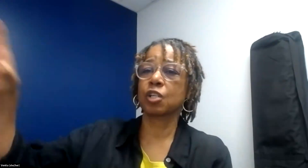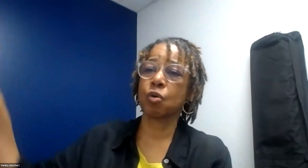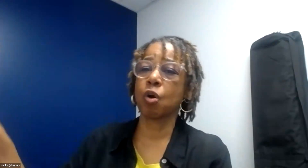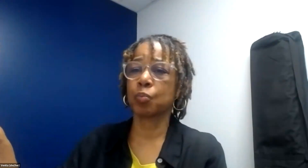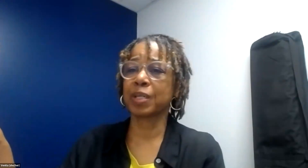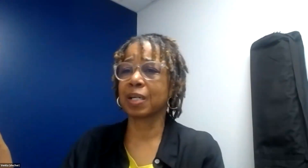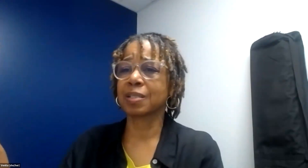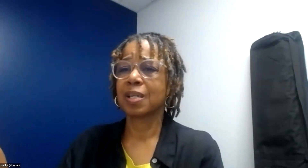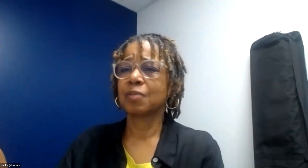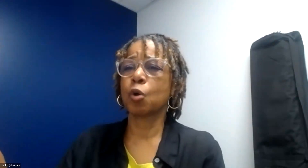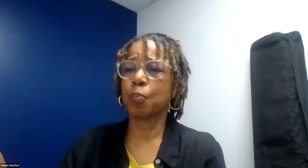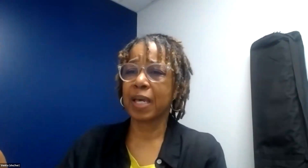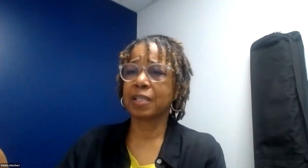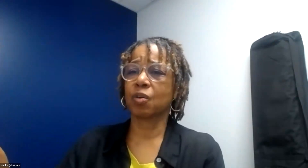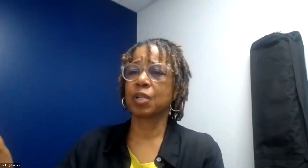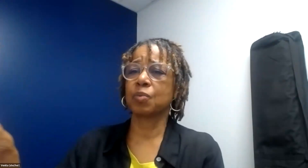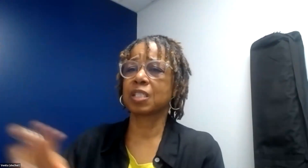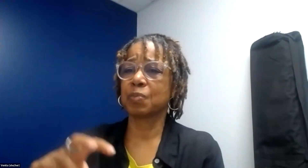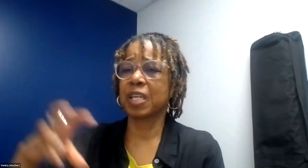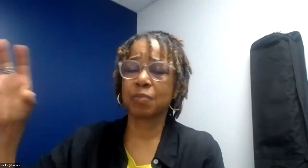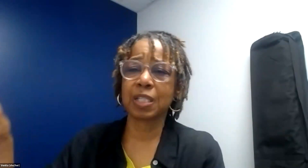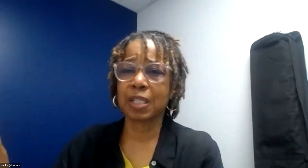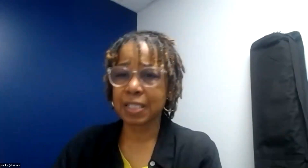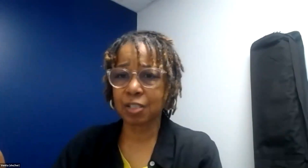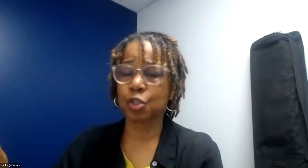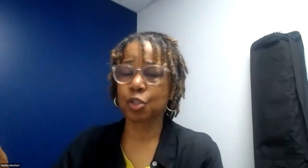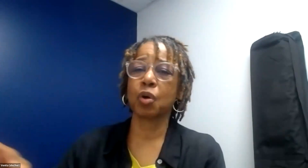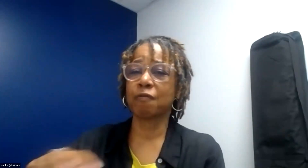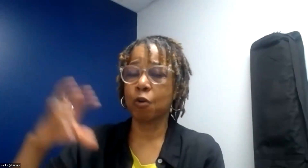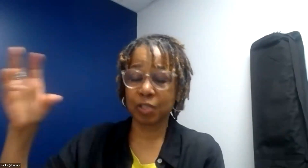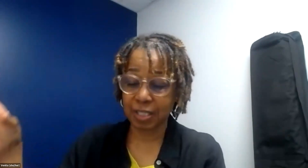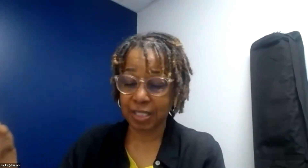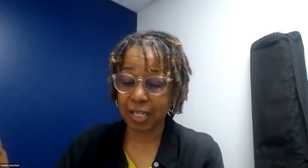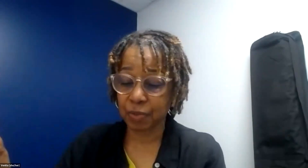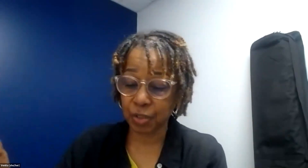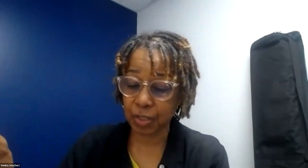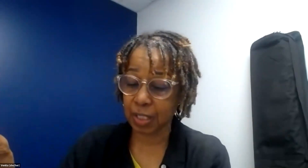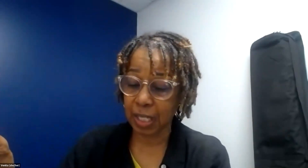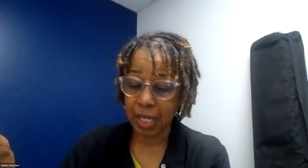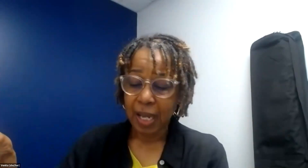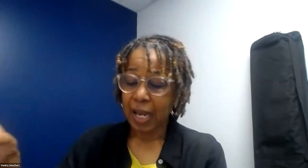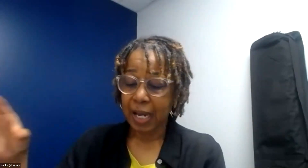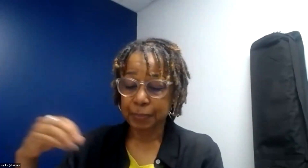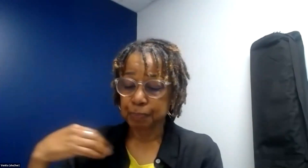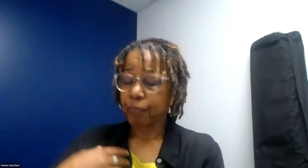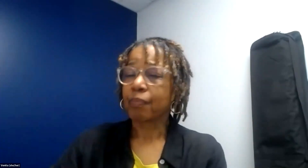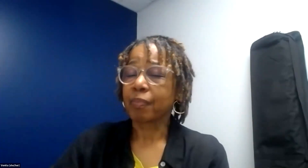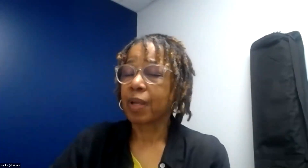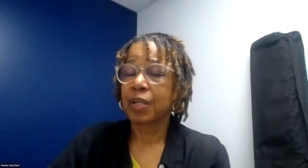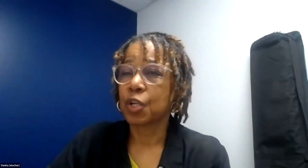hospital and had to go home because no beds, or he wasn't getting listened to, or folks didn't take him seriously.